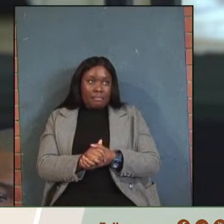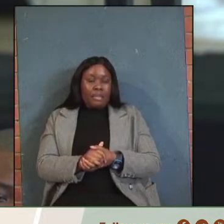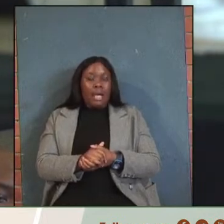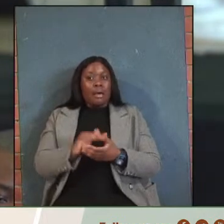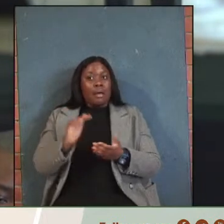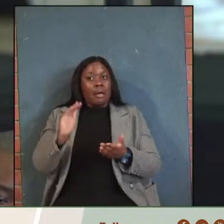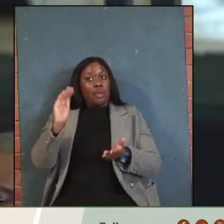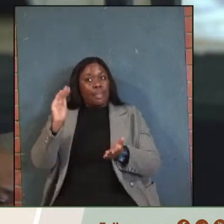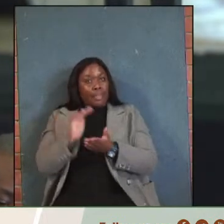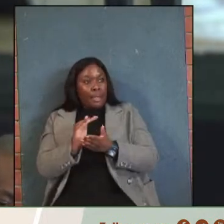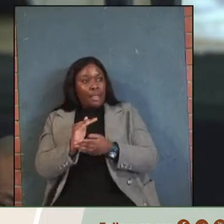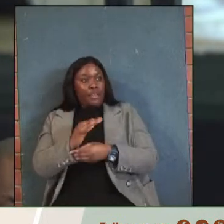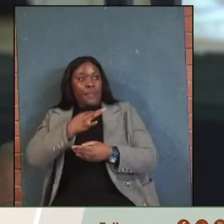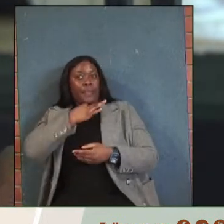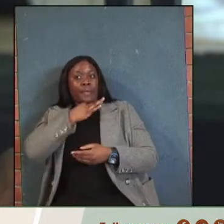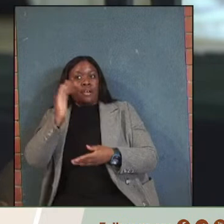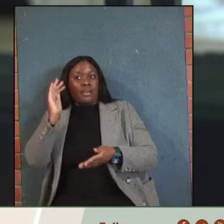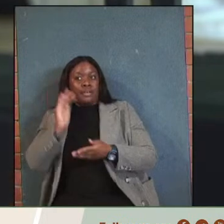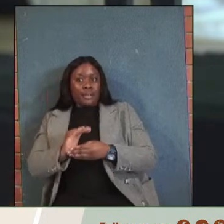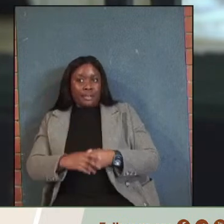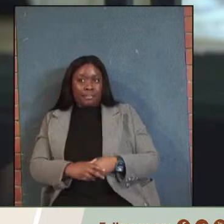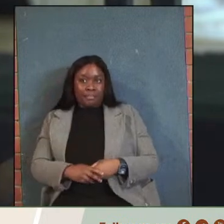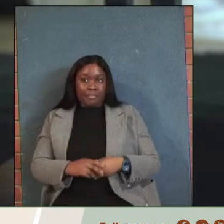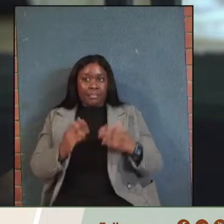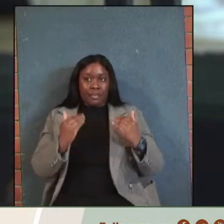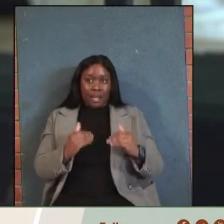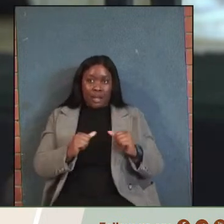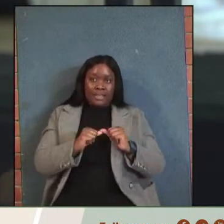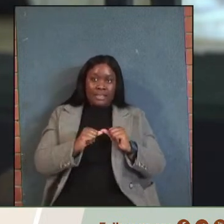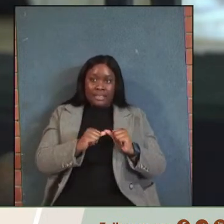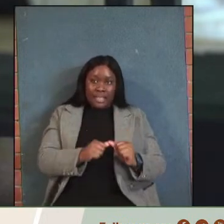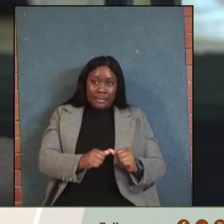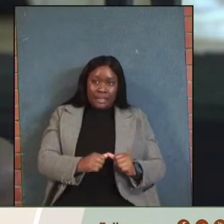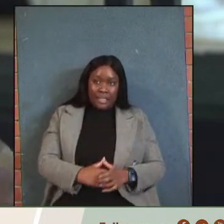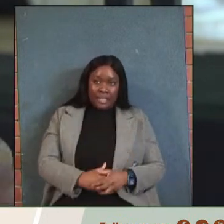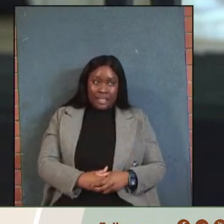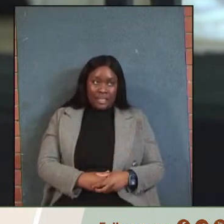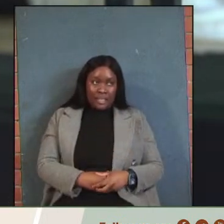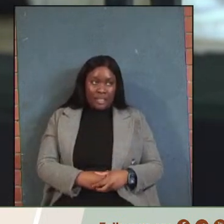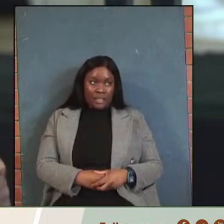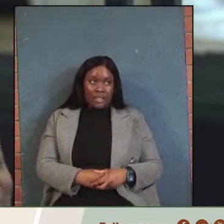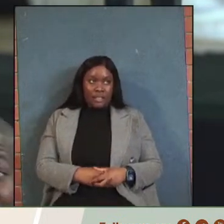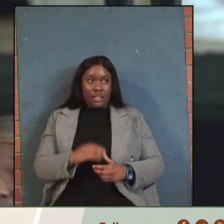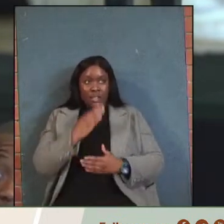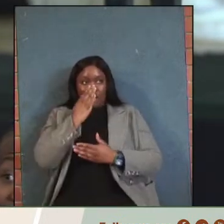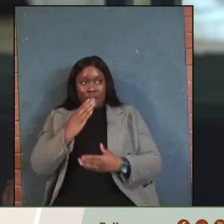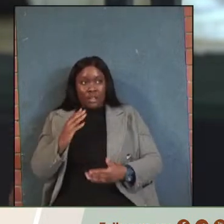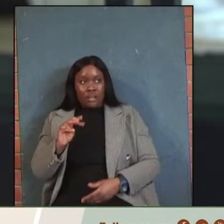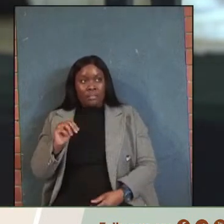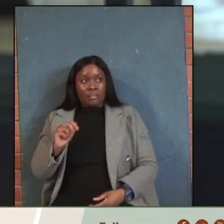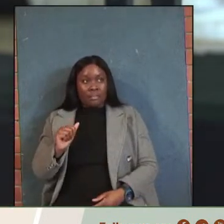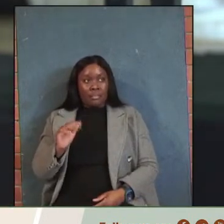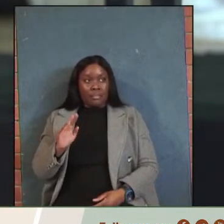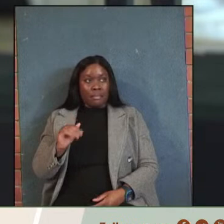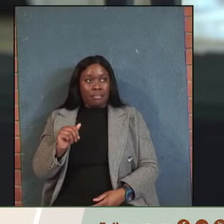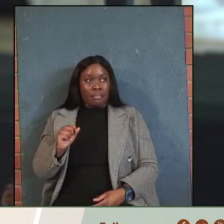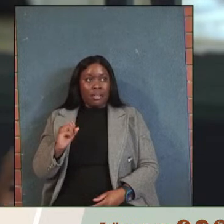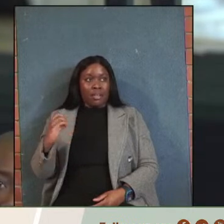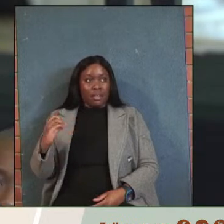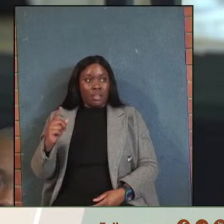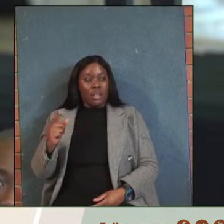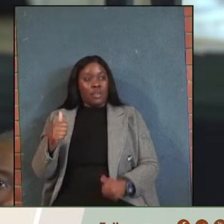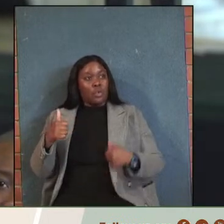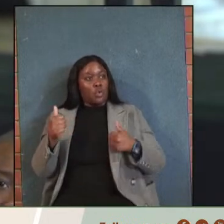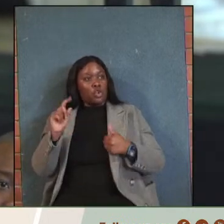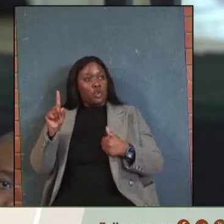And in terms of sustainability, Honorable Mabaso, that is a very good question, because once